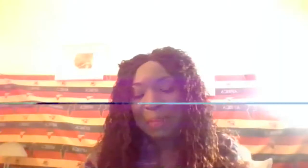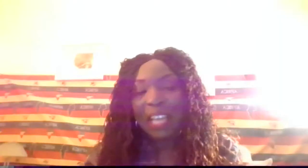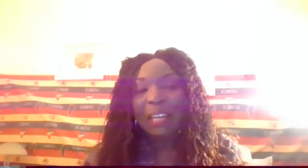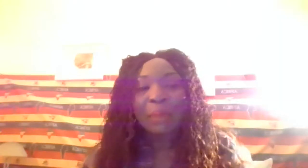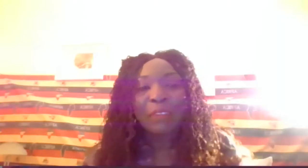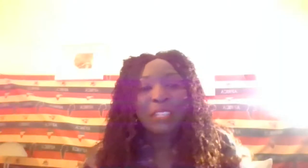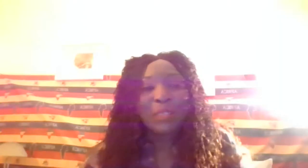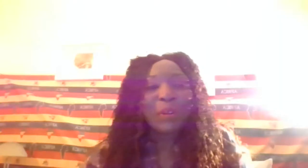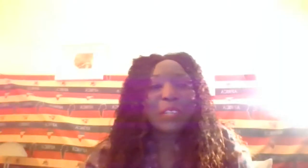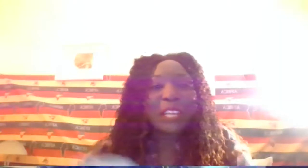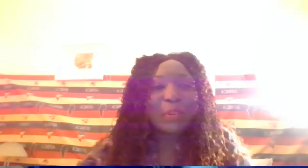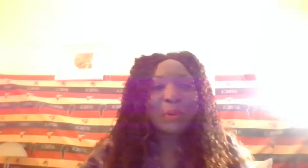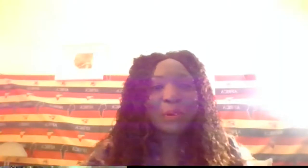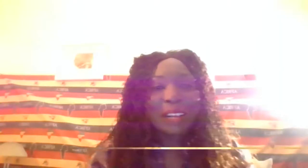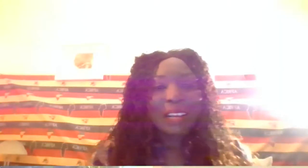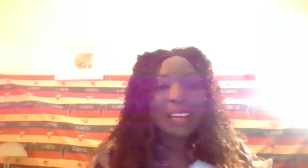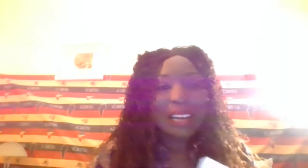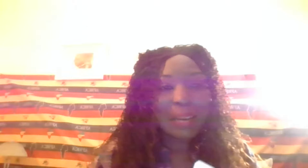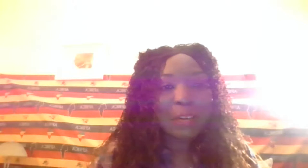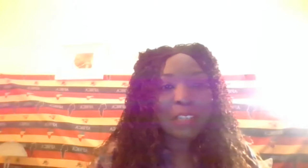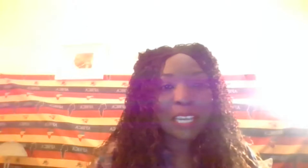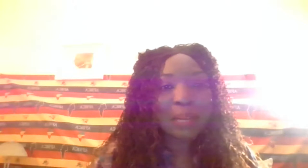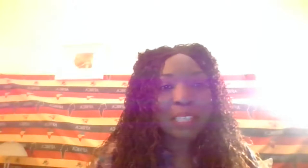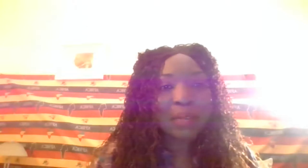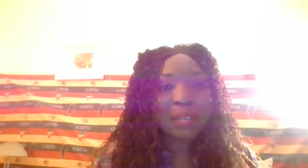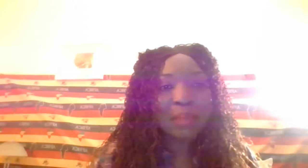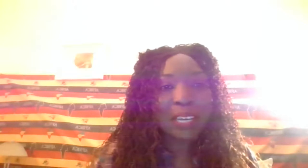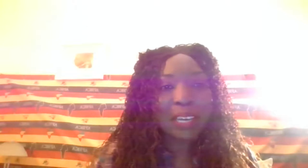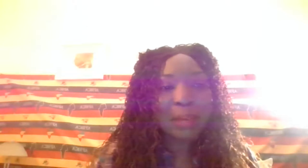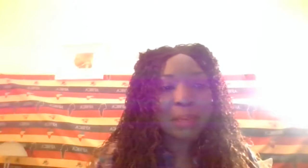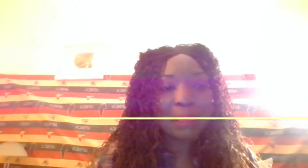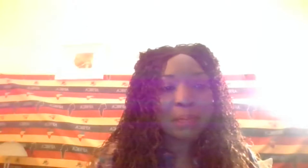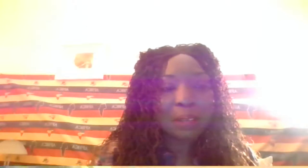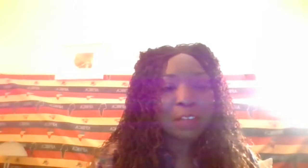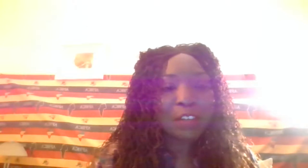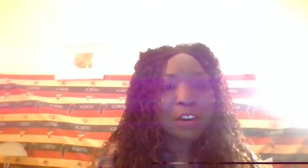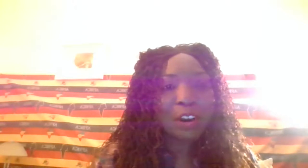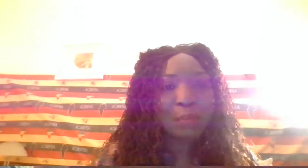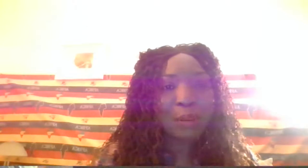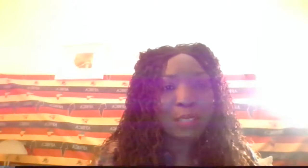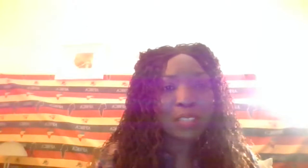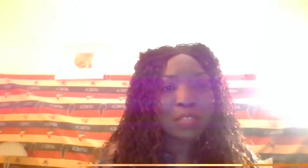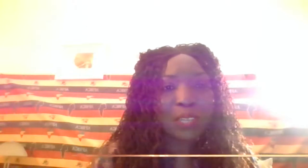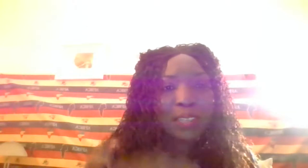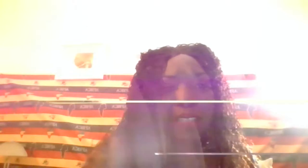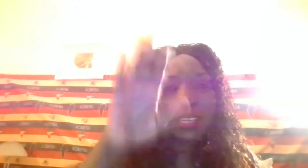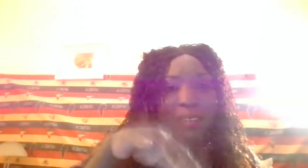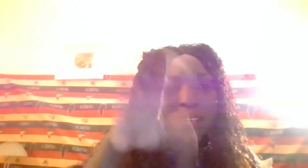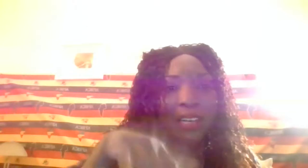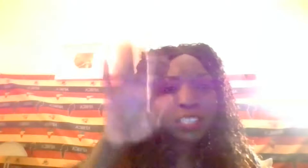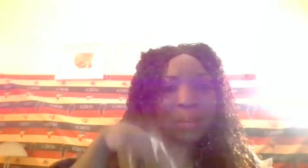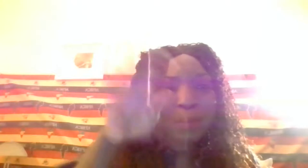But I prefer to be called Kirubu. I'm going to turn my screen, my video off because it's doing this